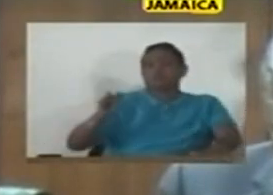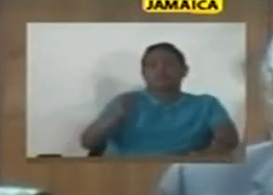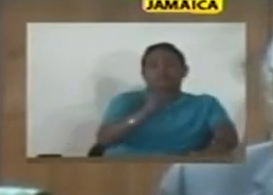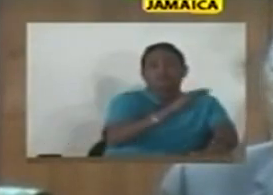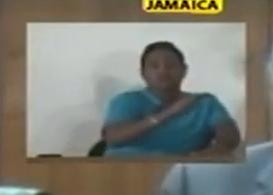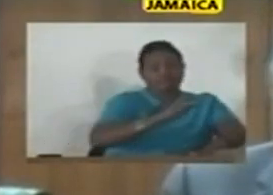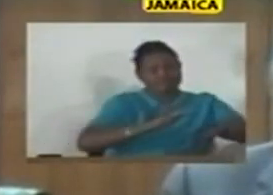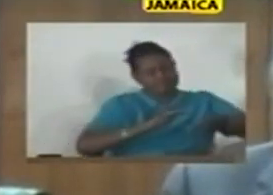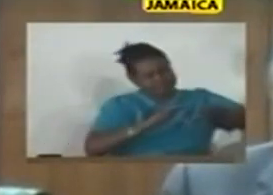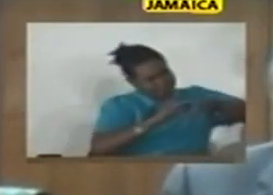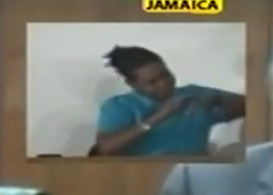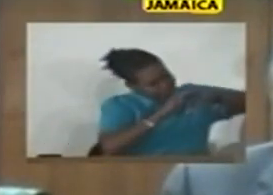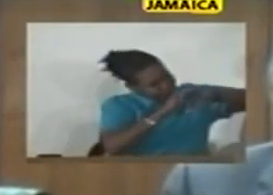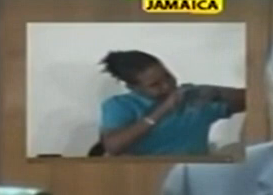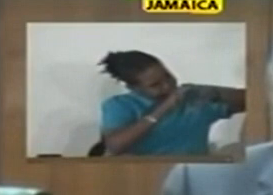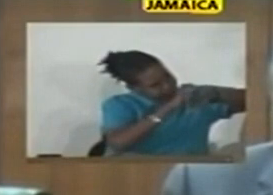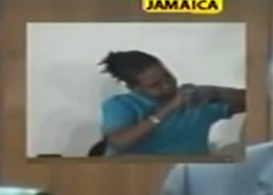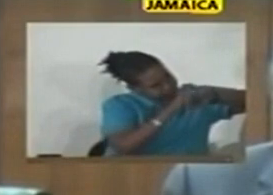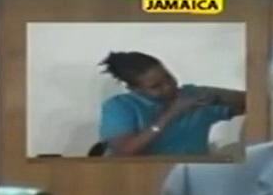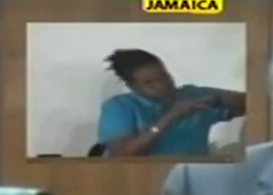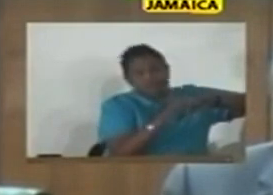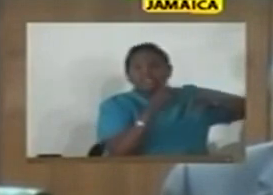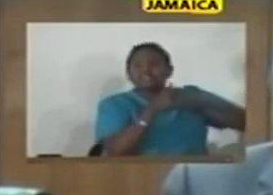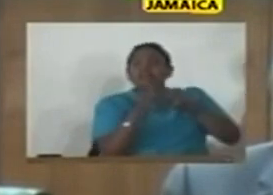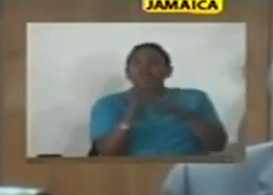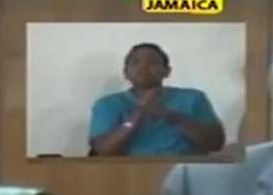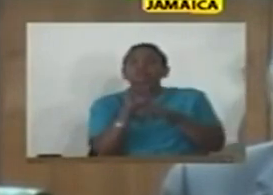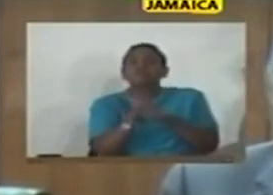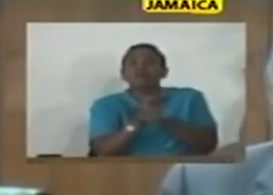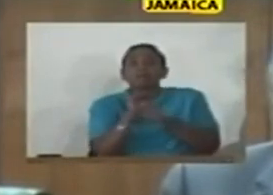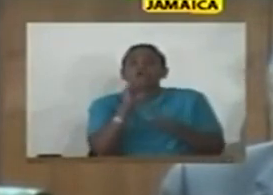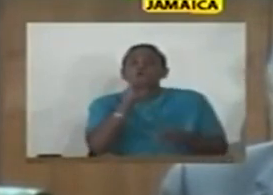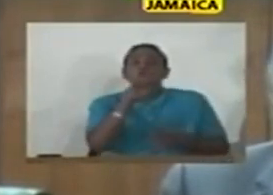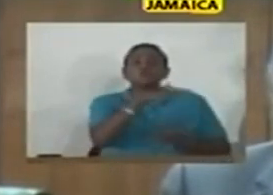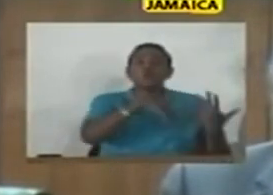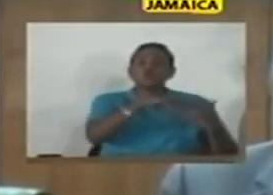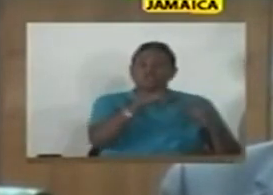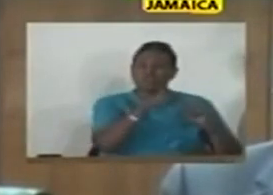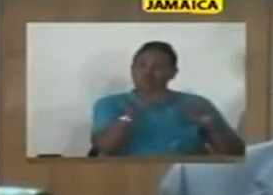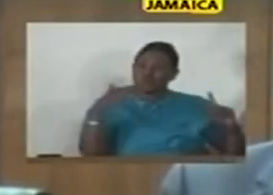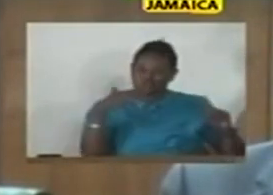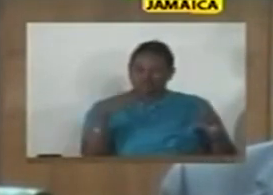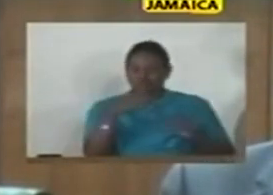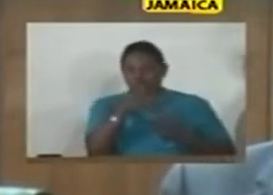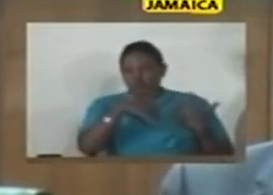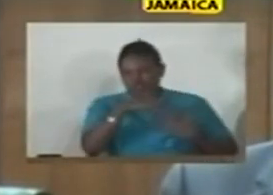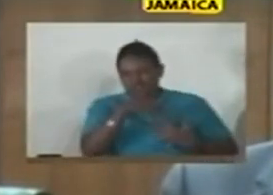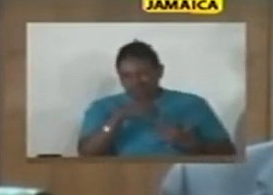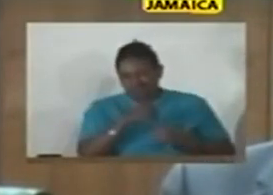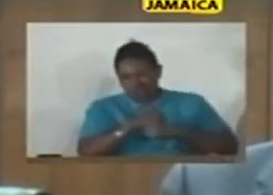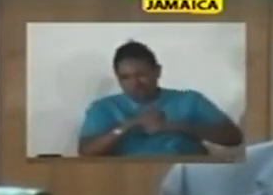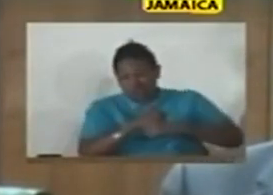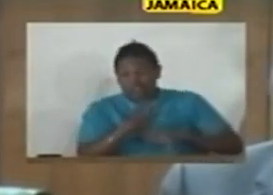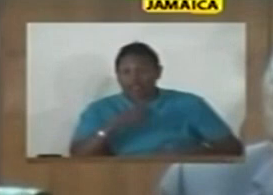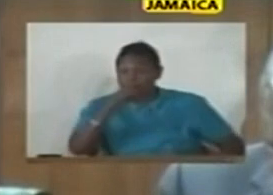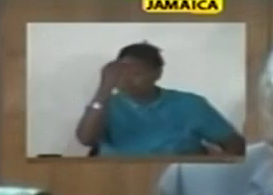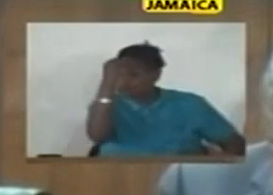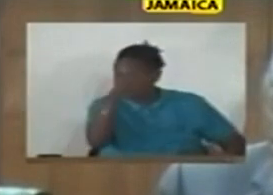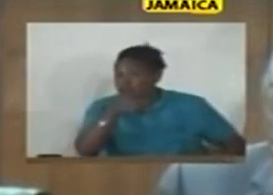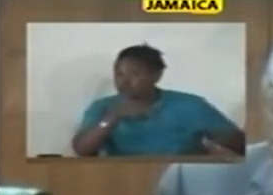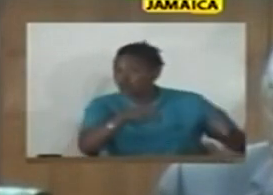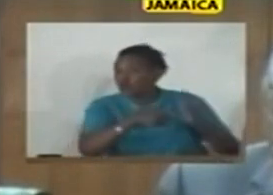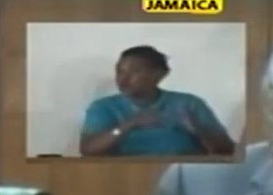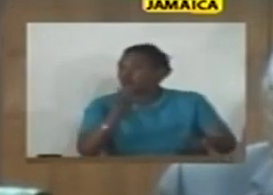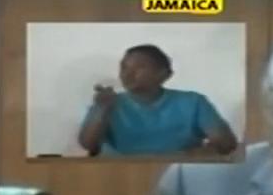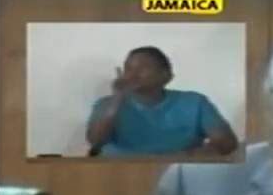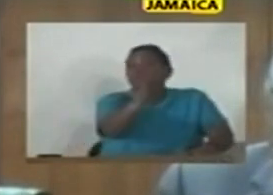of the Ministry of Labour and Social Security. Mr. Speaker, I must report to this House that these roadshows effectively